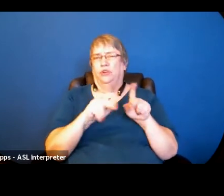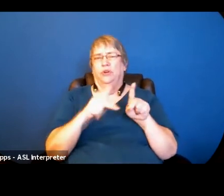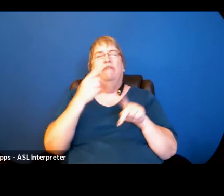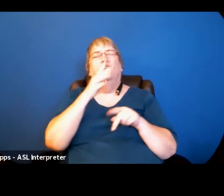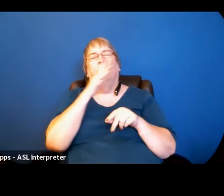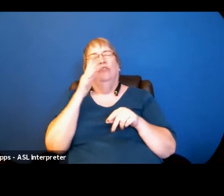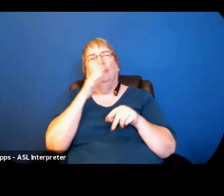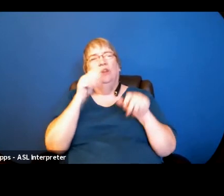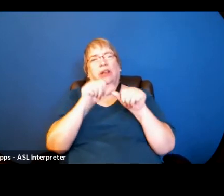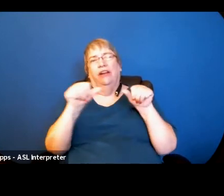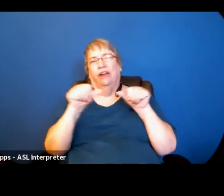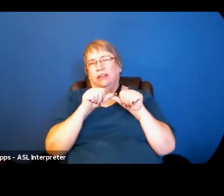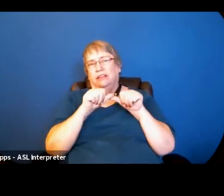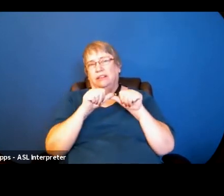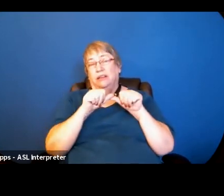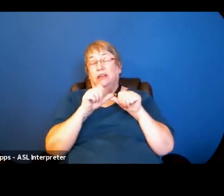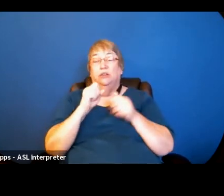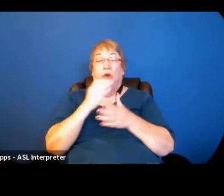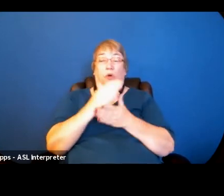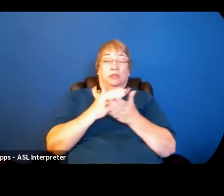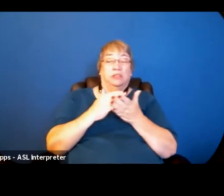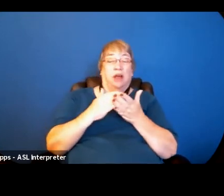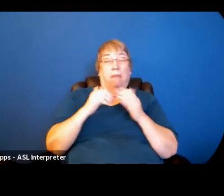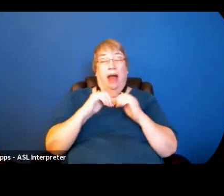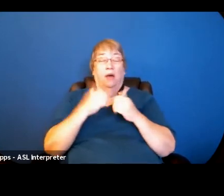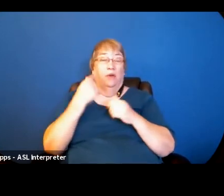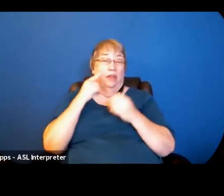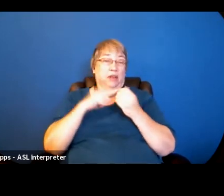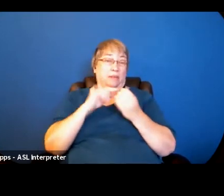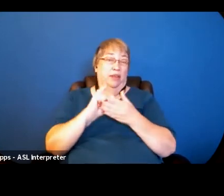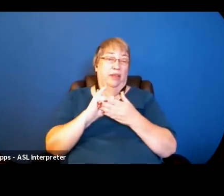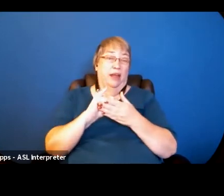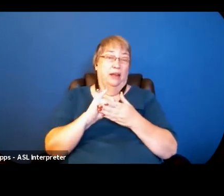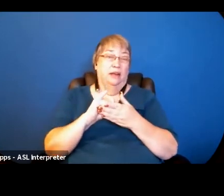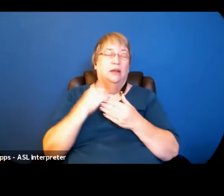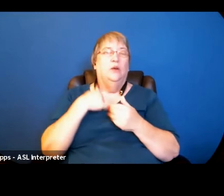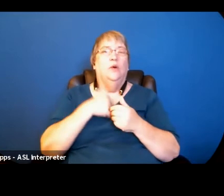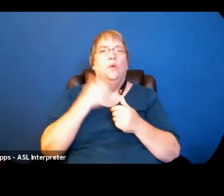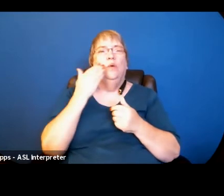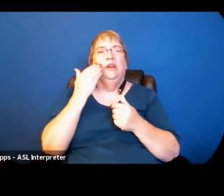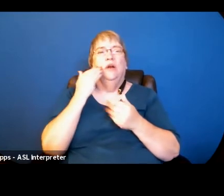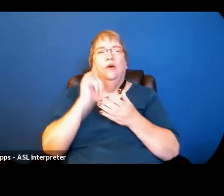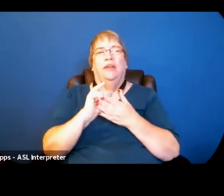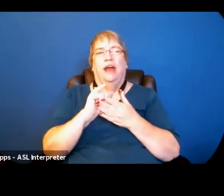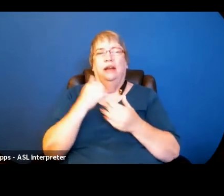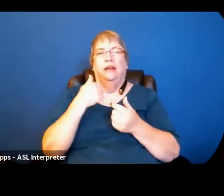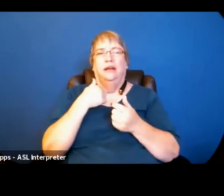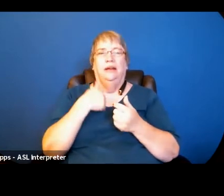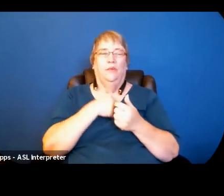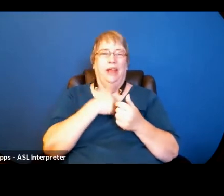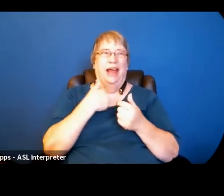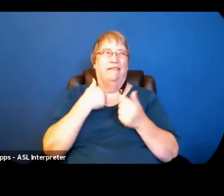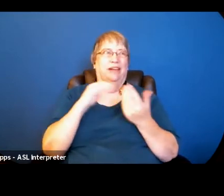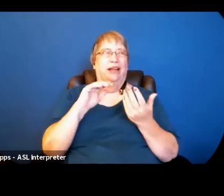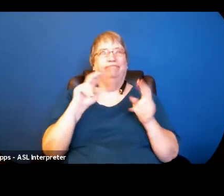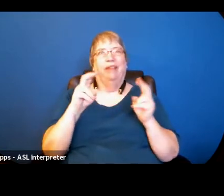areas. So some of the ways that we're thinking about that is we know that we have assertive community treatment